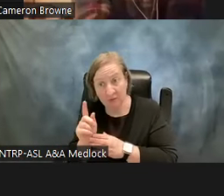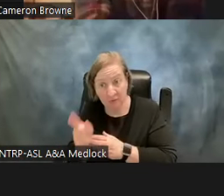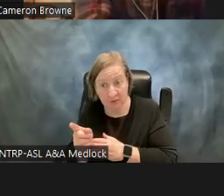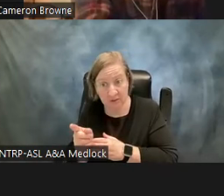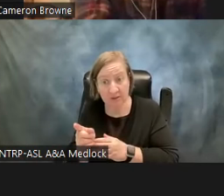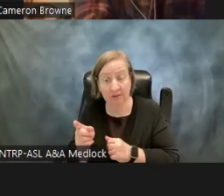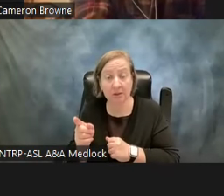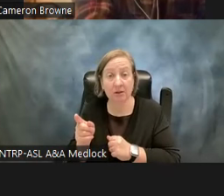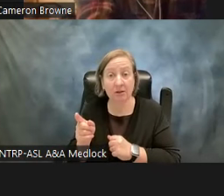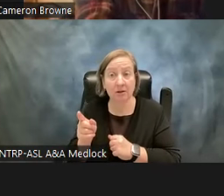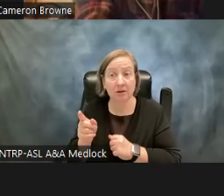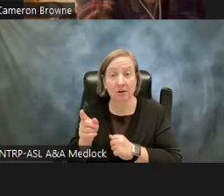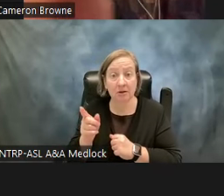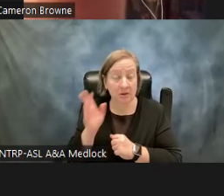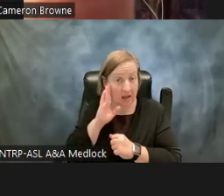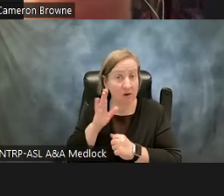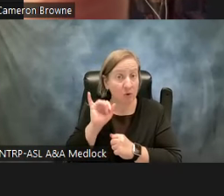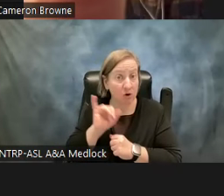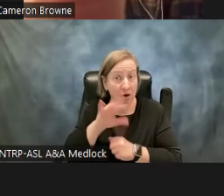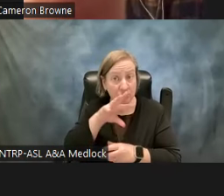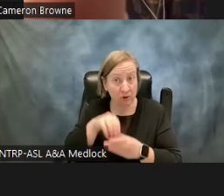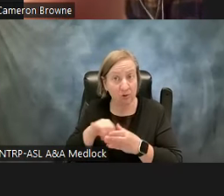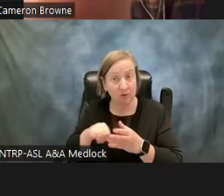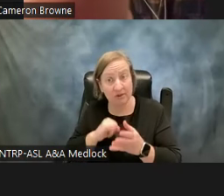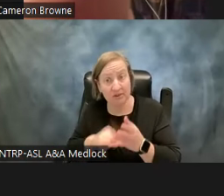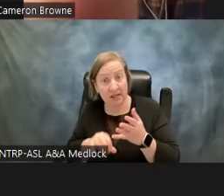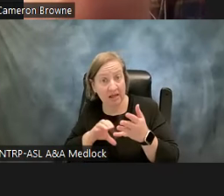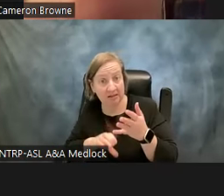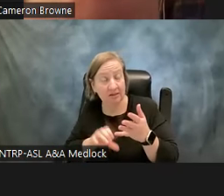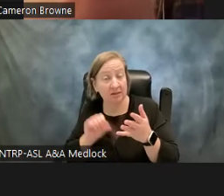that it would also include this later portion